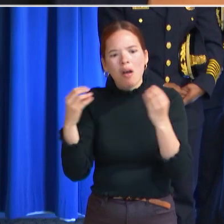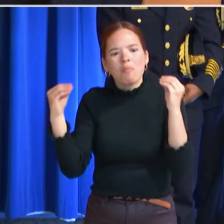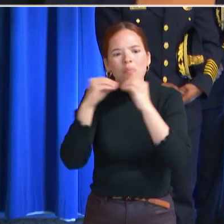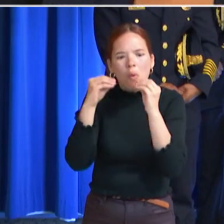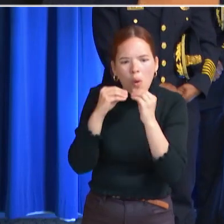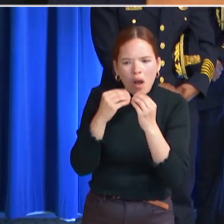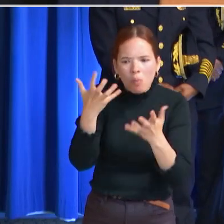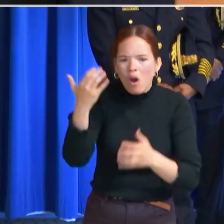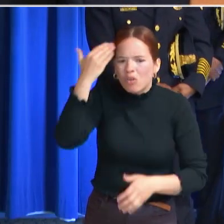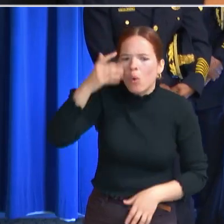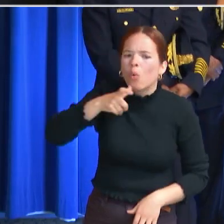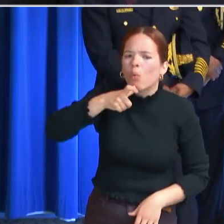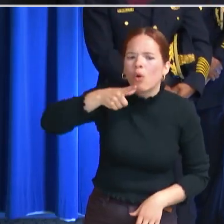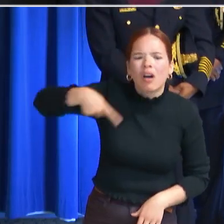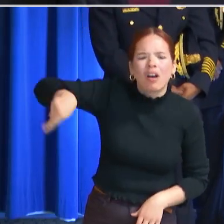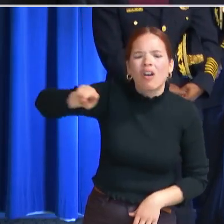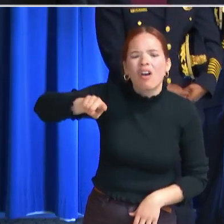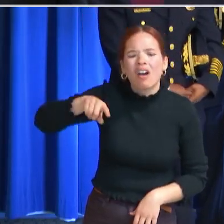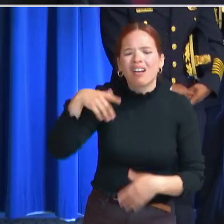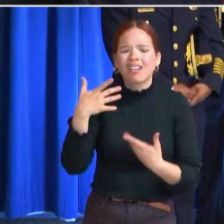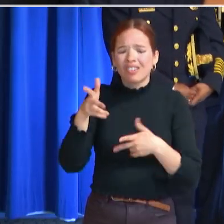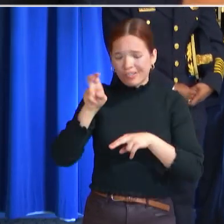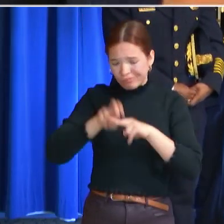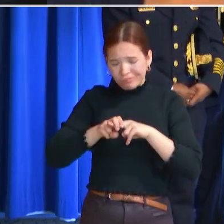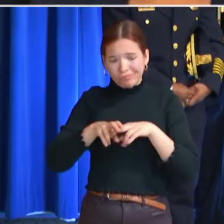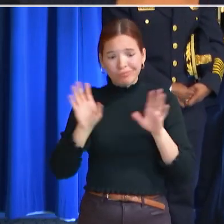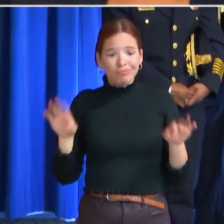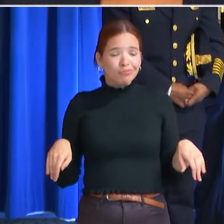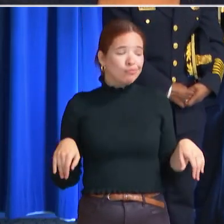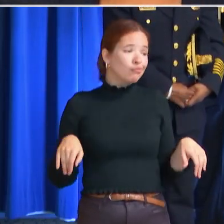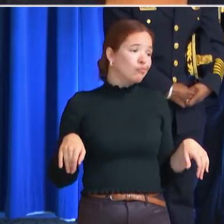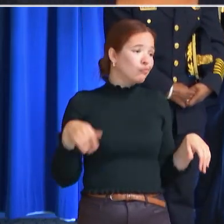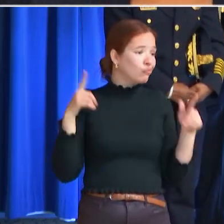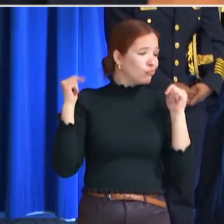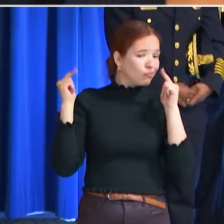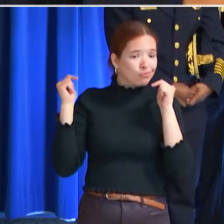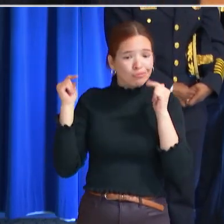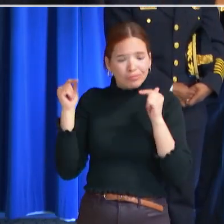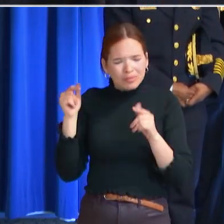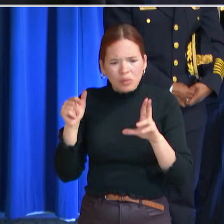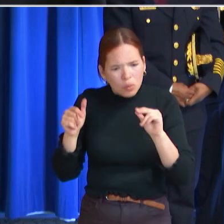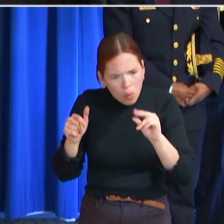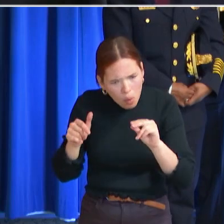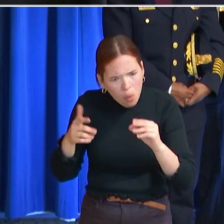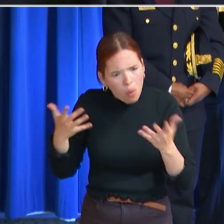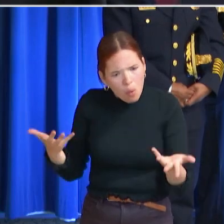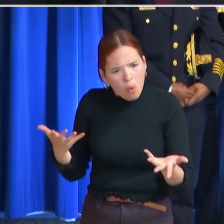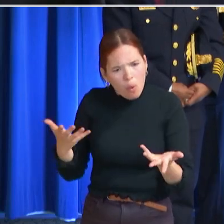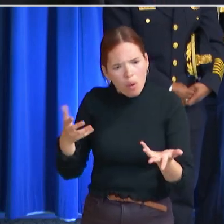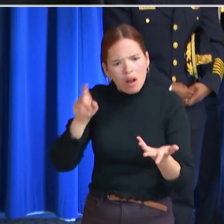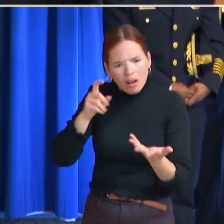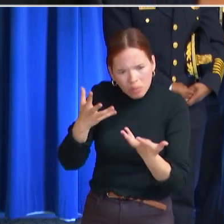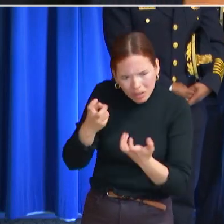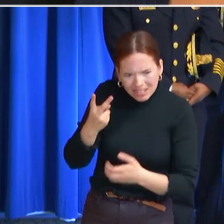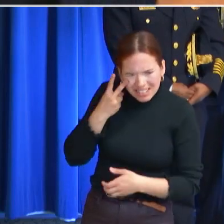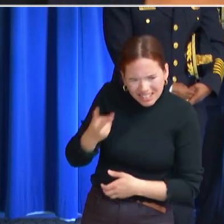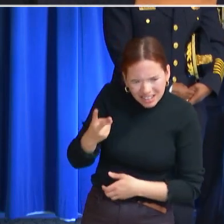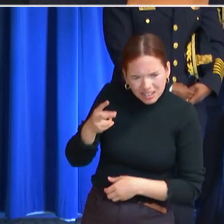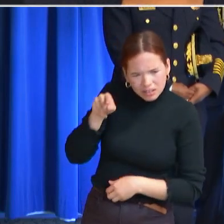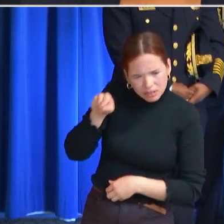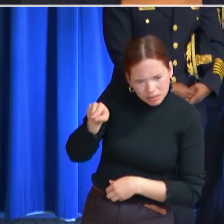officers are. We don't want them sitting in the car, scrolling on the phone. I mean, those are constant things that I hear. And as we look kind of deeper into the science of this,